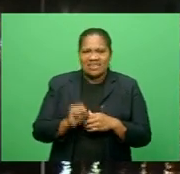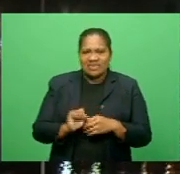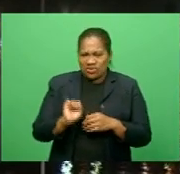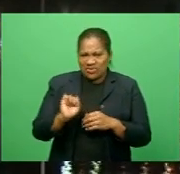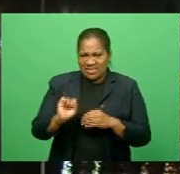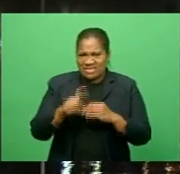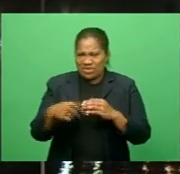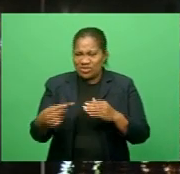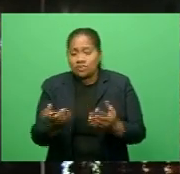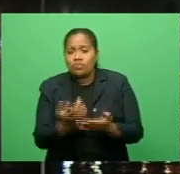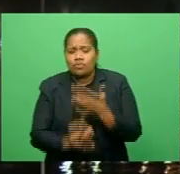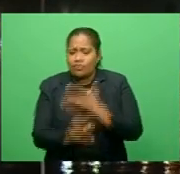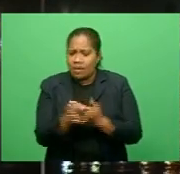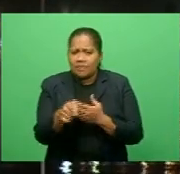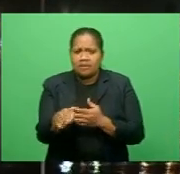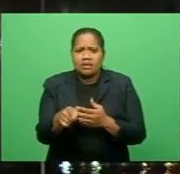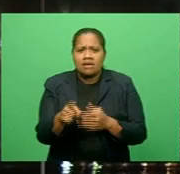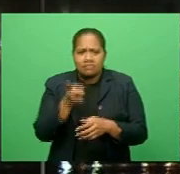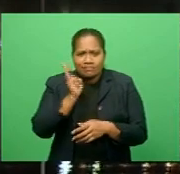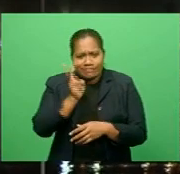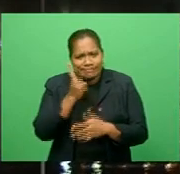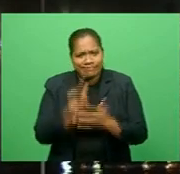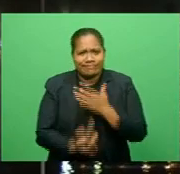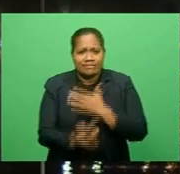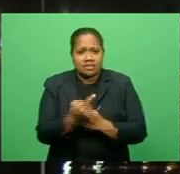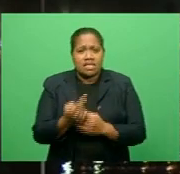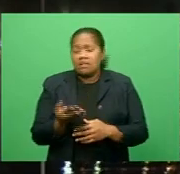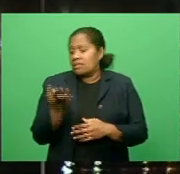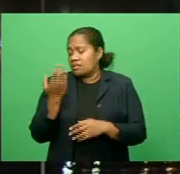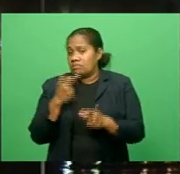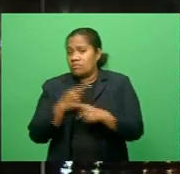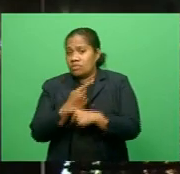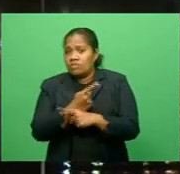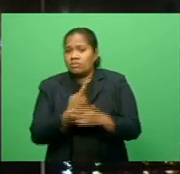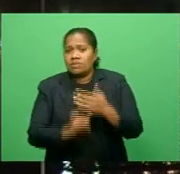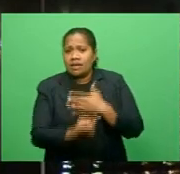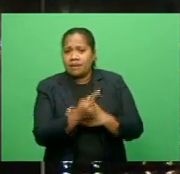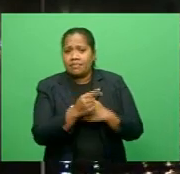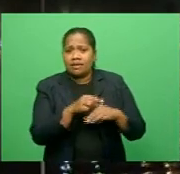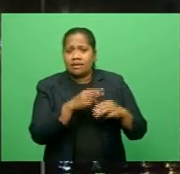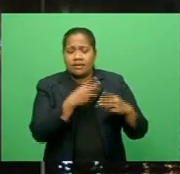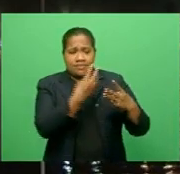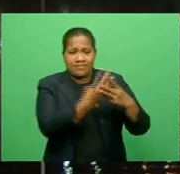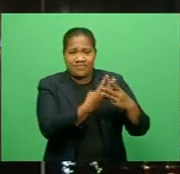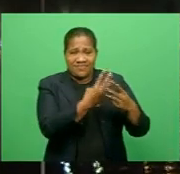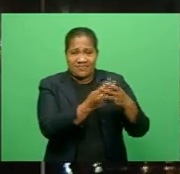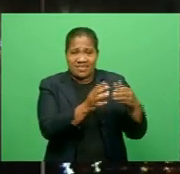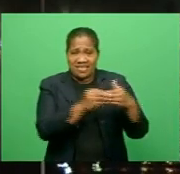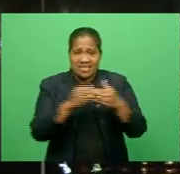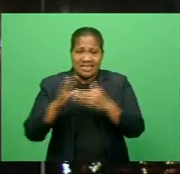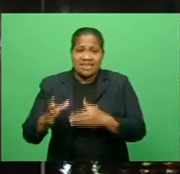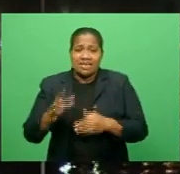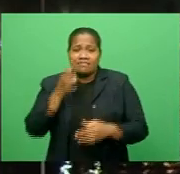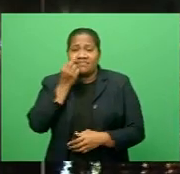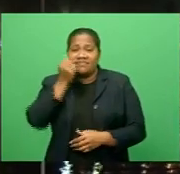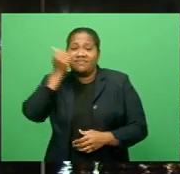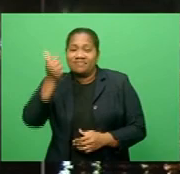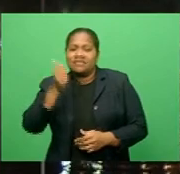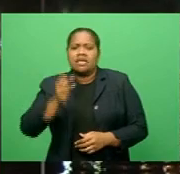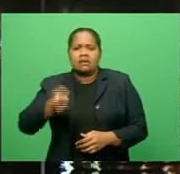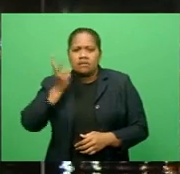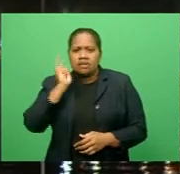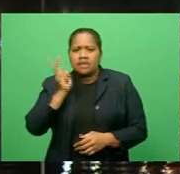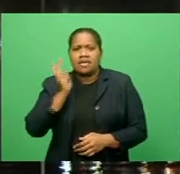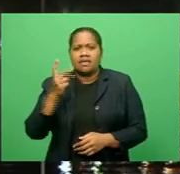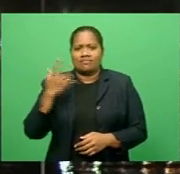inconsistencies has been at it once again. Since last week, the ousted Sidelpa leader Sitiveni Rambuka has started to once again live up